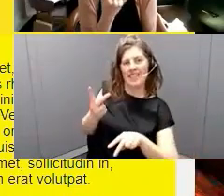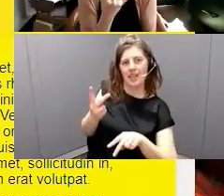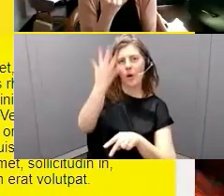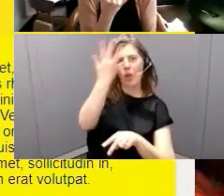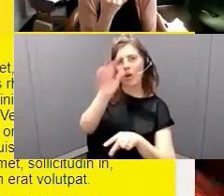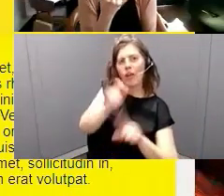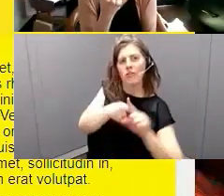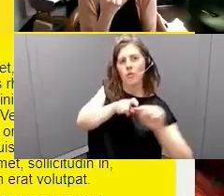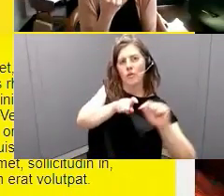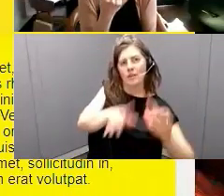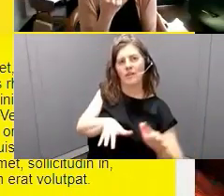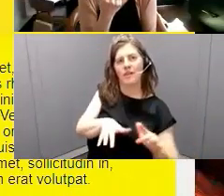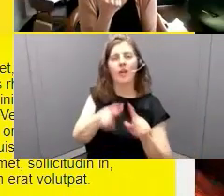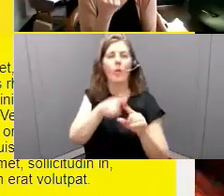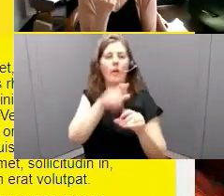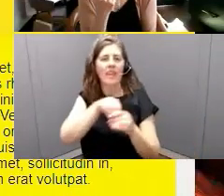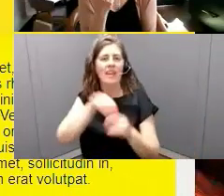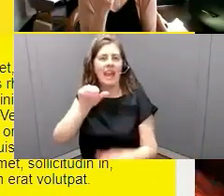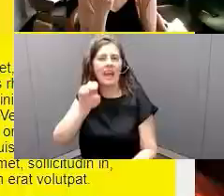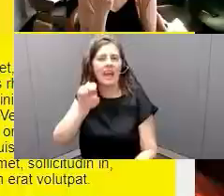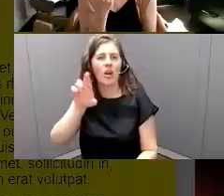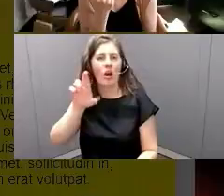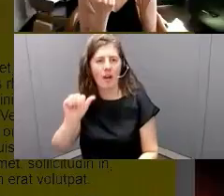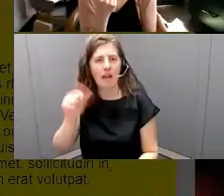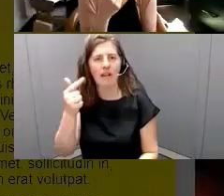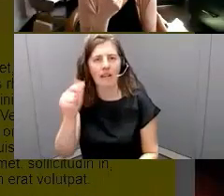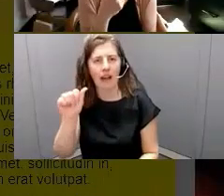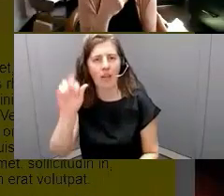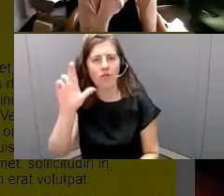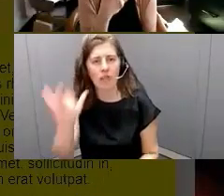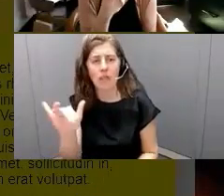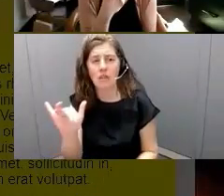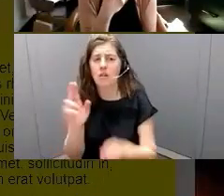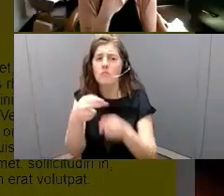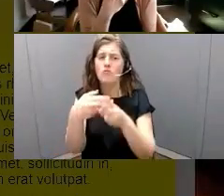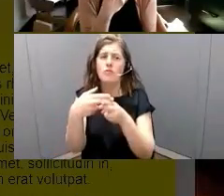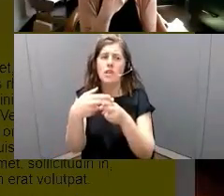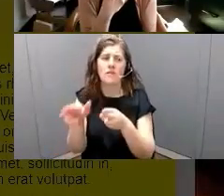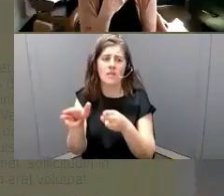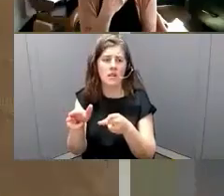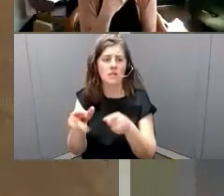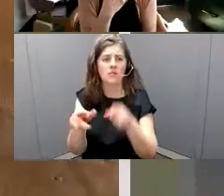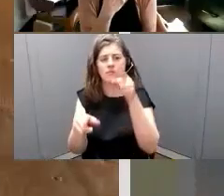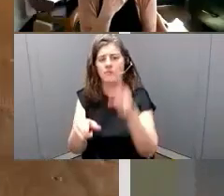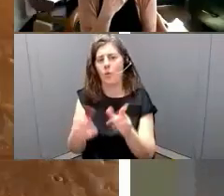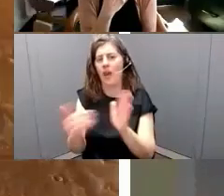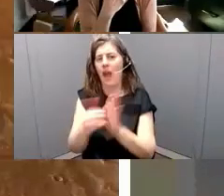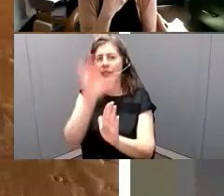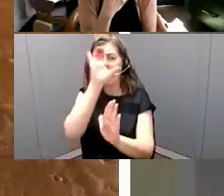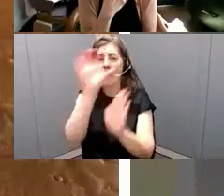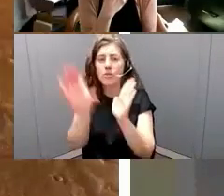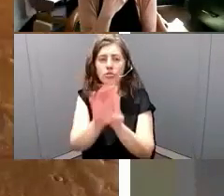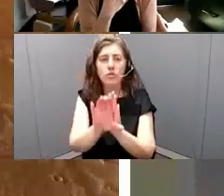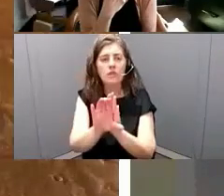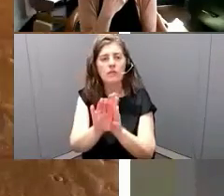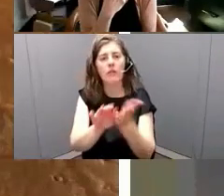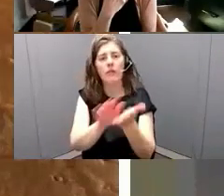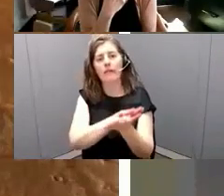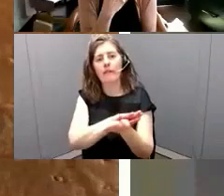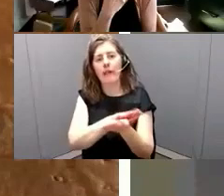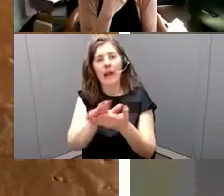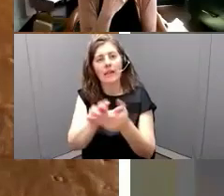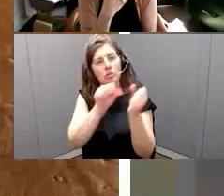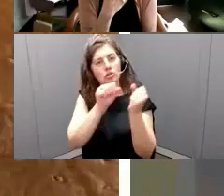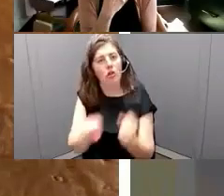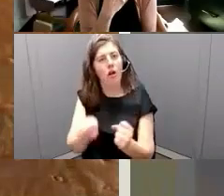look like in the AERA gallery. Just briefly, we have our imagery here, a nice high-res